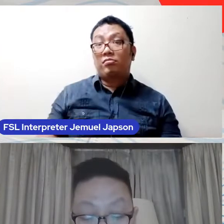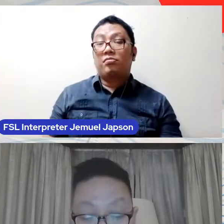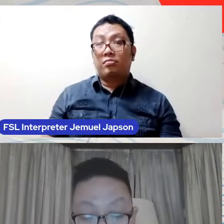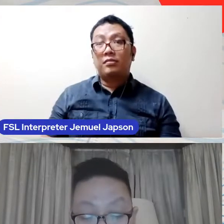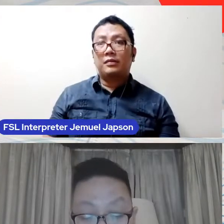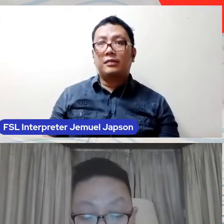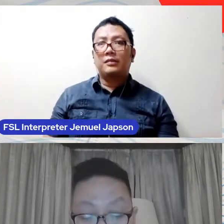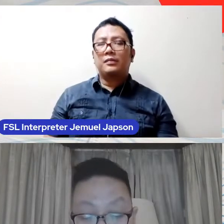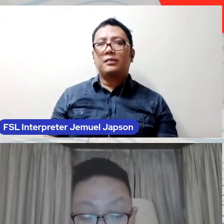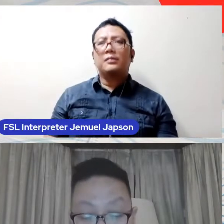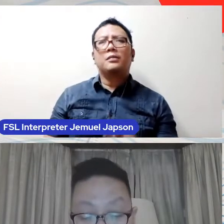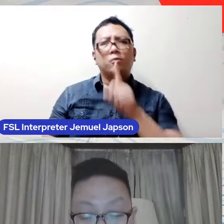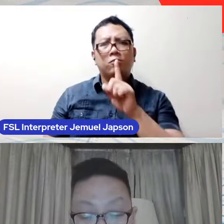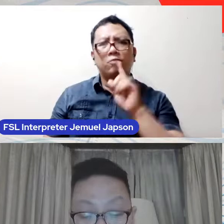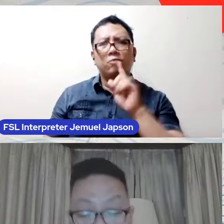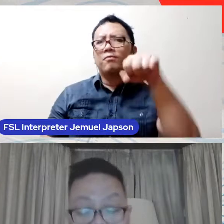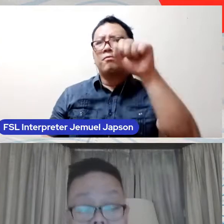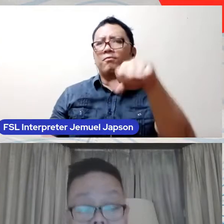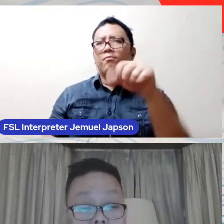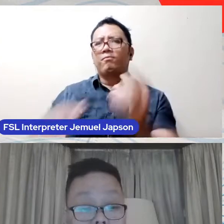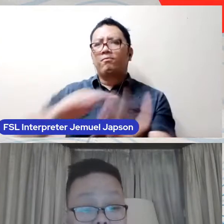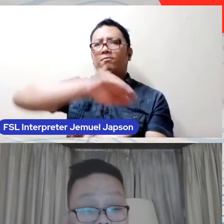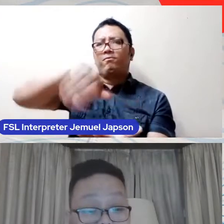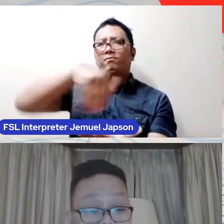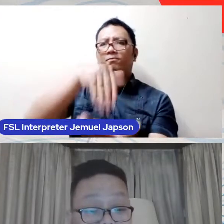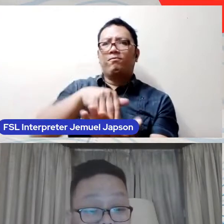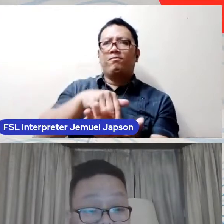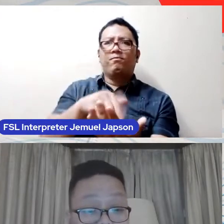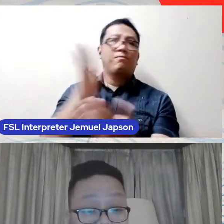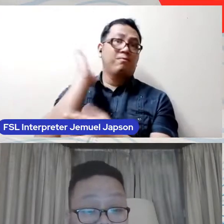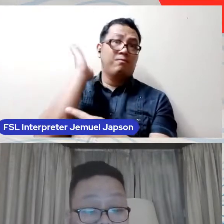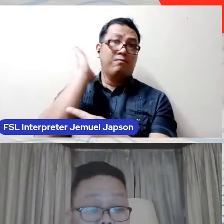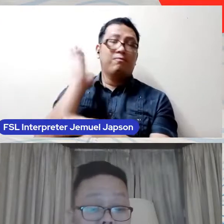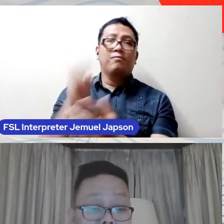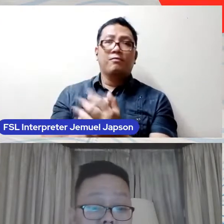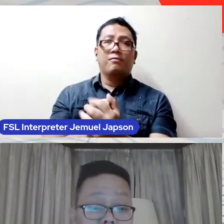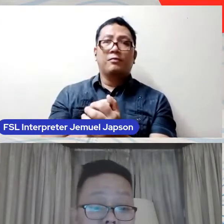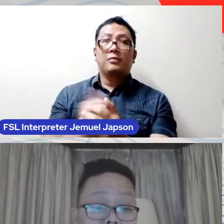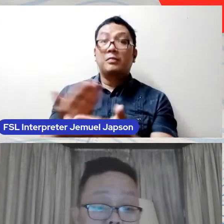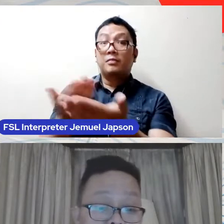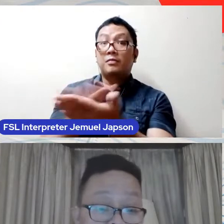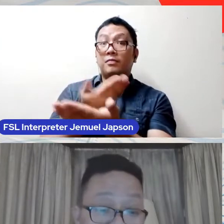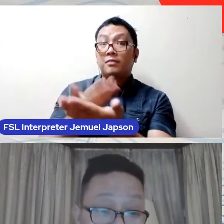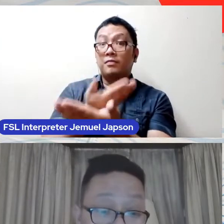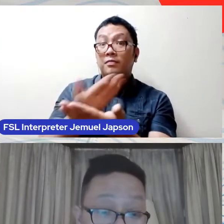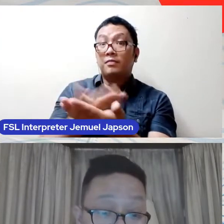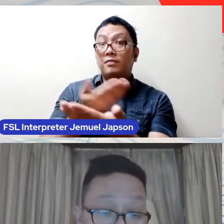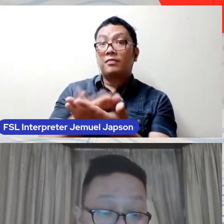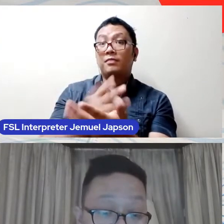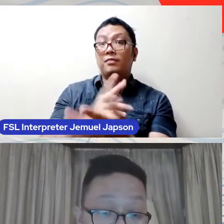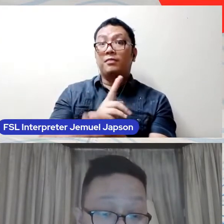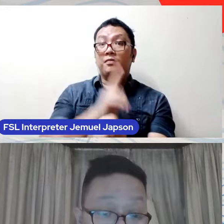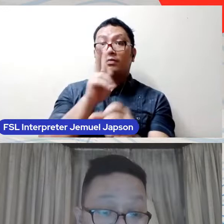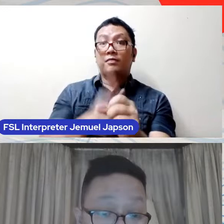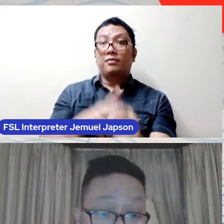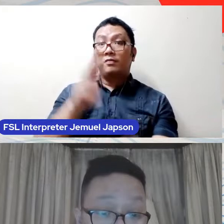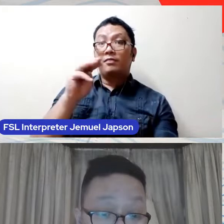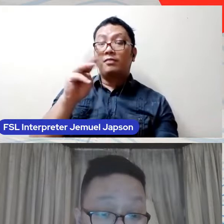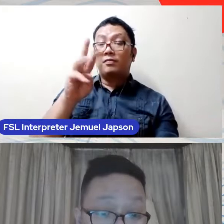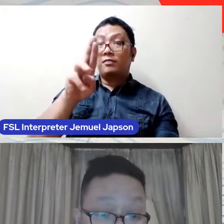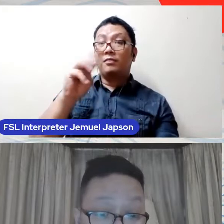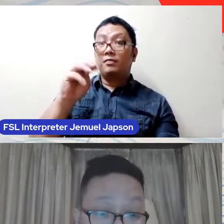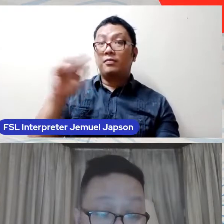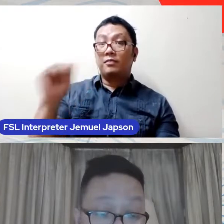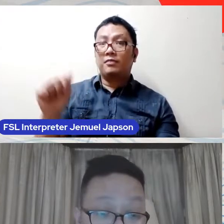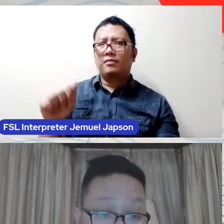Definitely, oo. Kasi yung centralization, dati kasi nung bago tayo mag-participate sa RME, tinatanong din namin yan